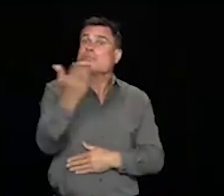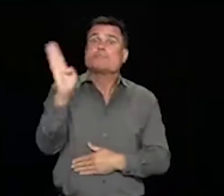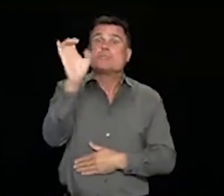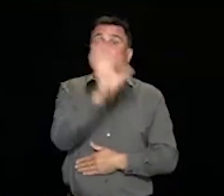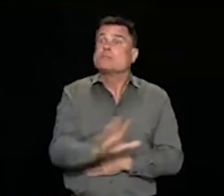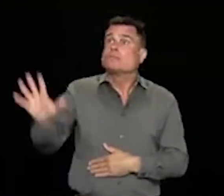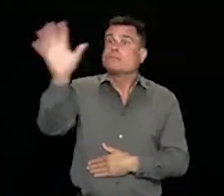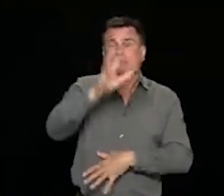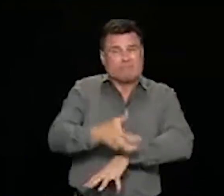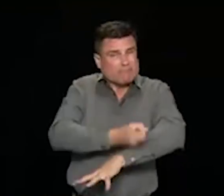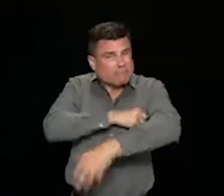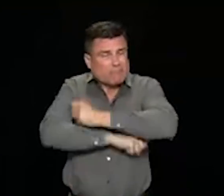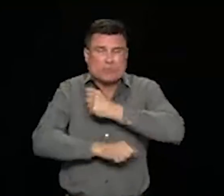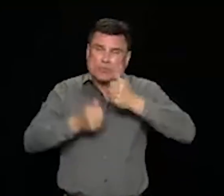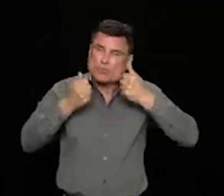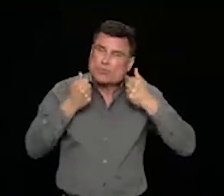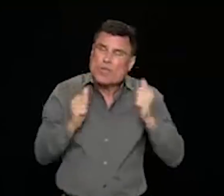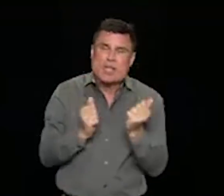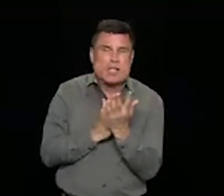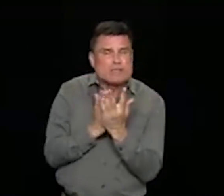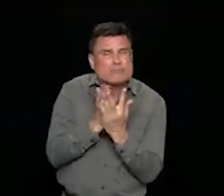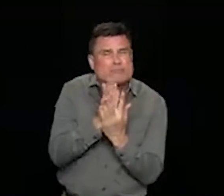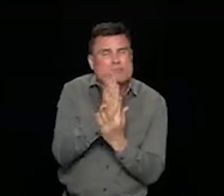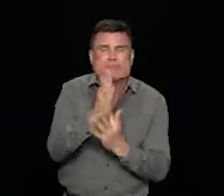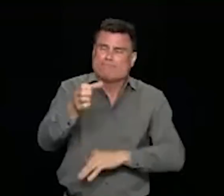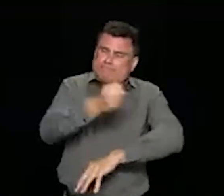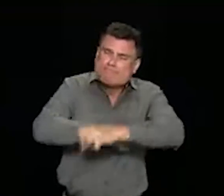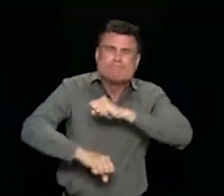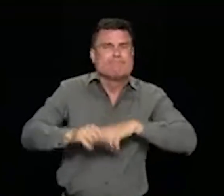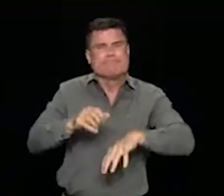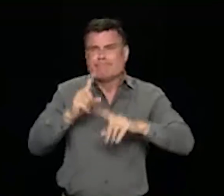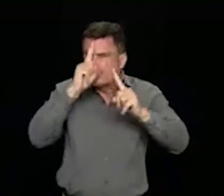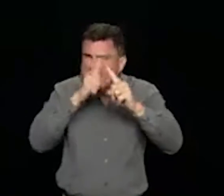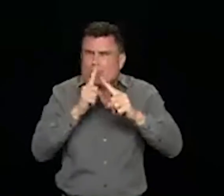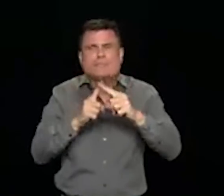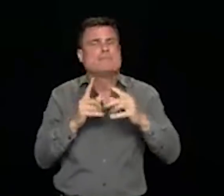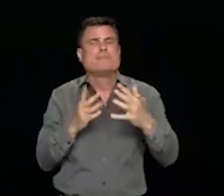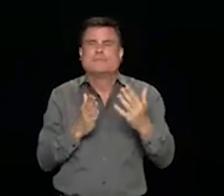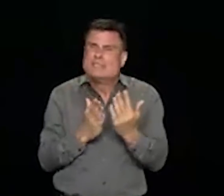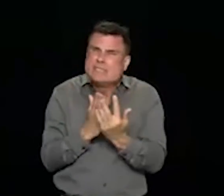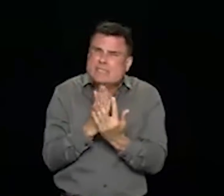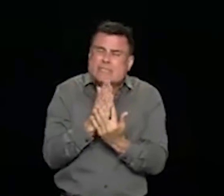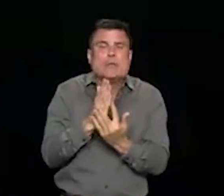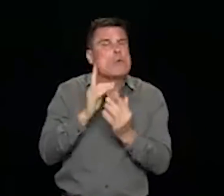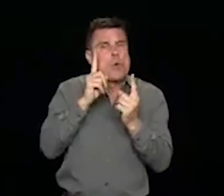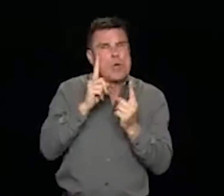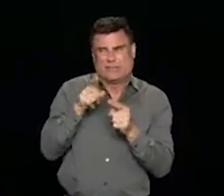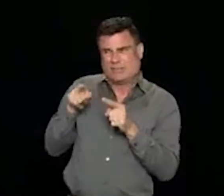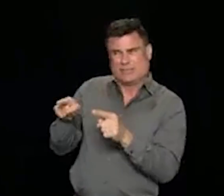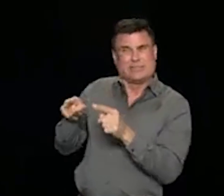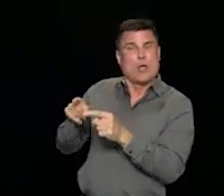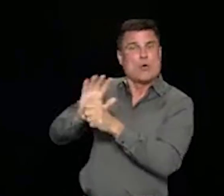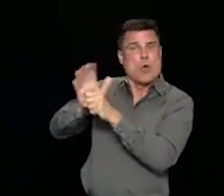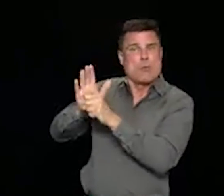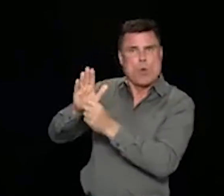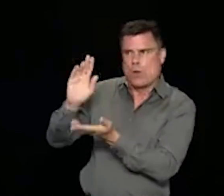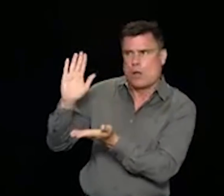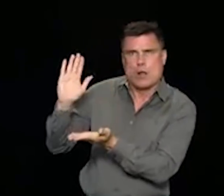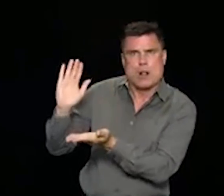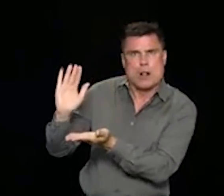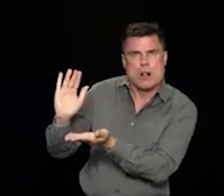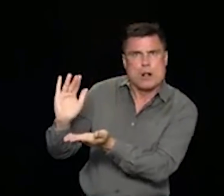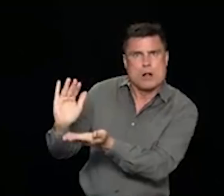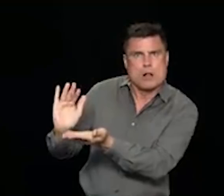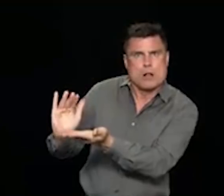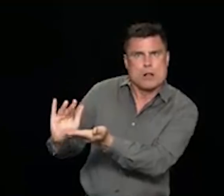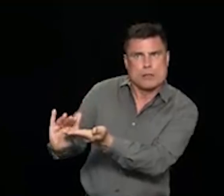number of weeks and months now to flatten our curve, to keep it as low as we can get. And we're now 1 week into